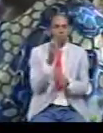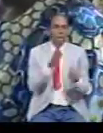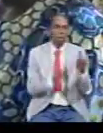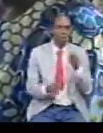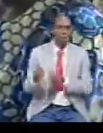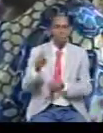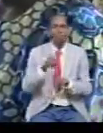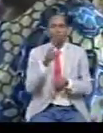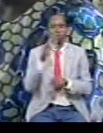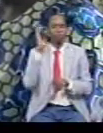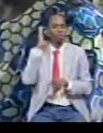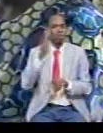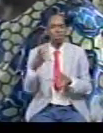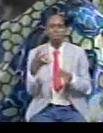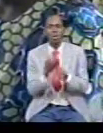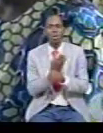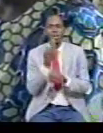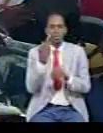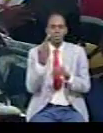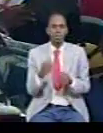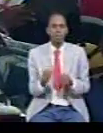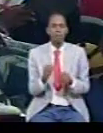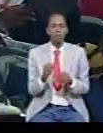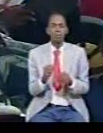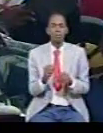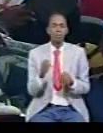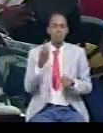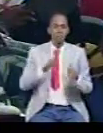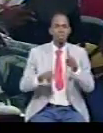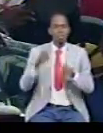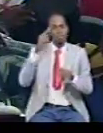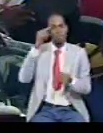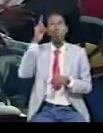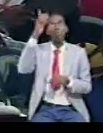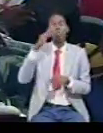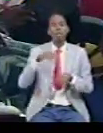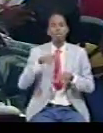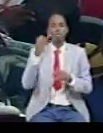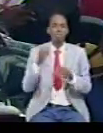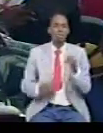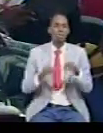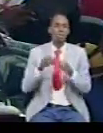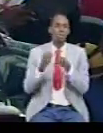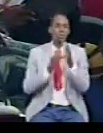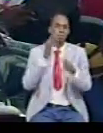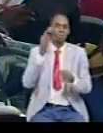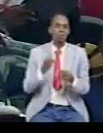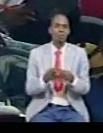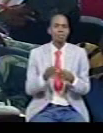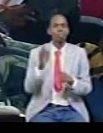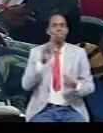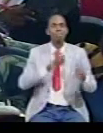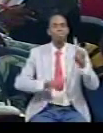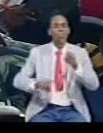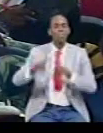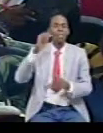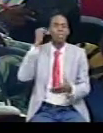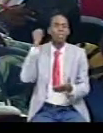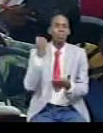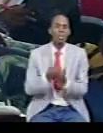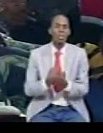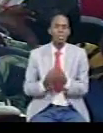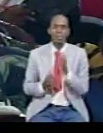to win the crown at last in Jesus' name. Let somebody say